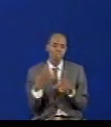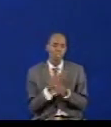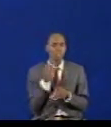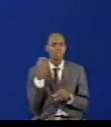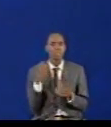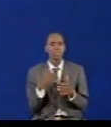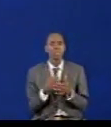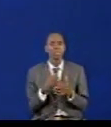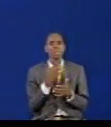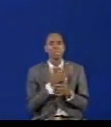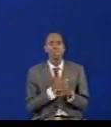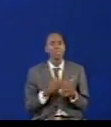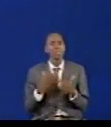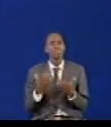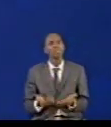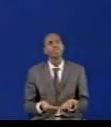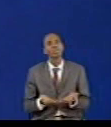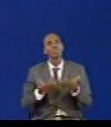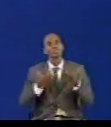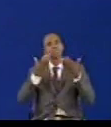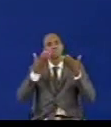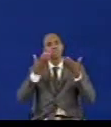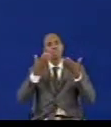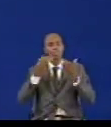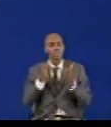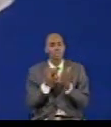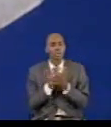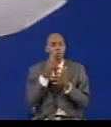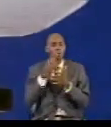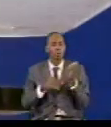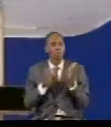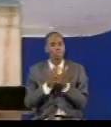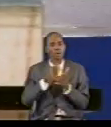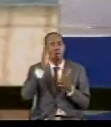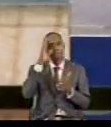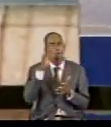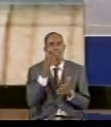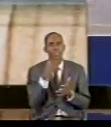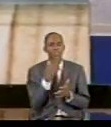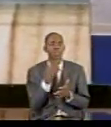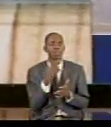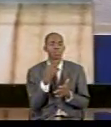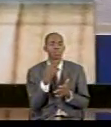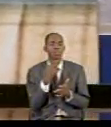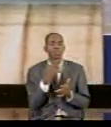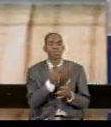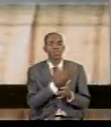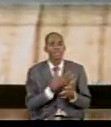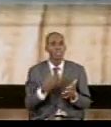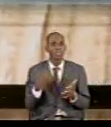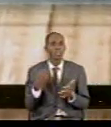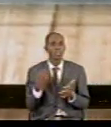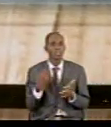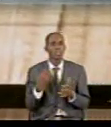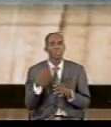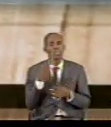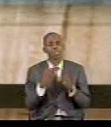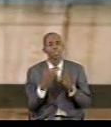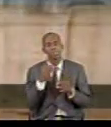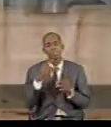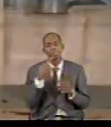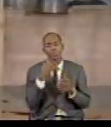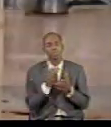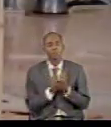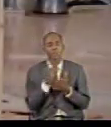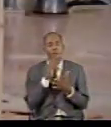exalt what that man says. If they go against the gospel of Christ and say, oh, my friend, look at the gospel. They